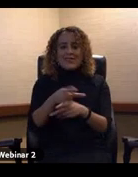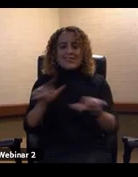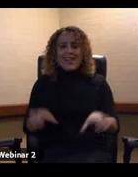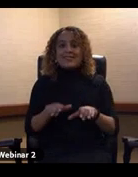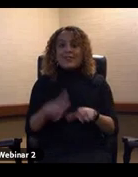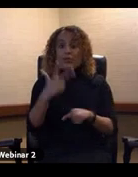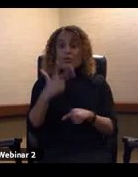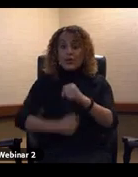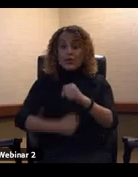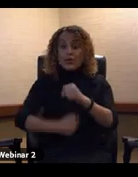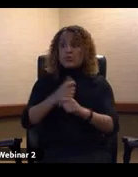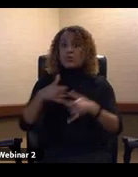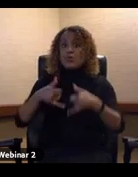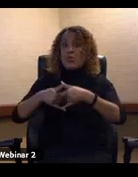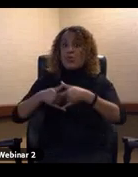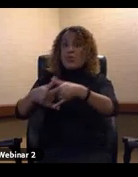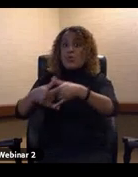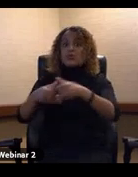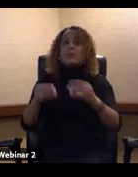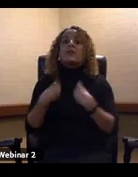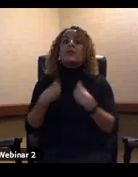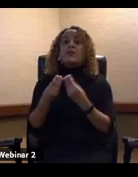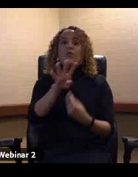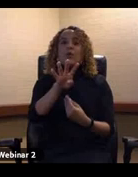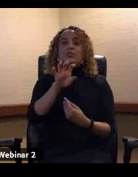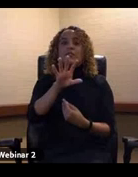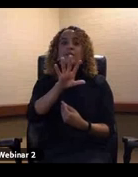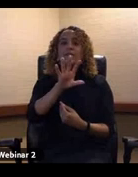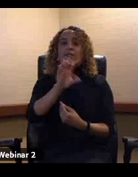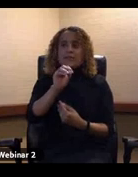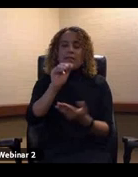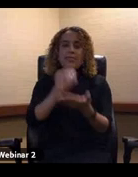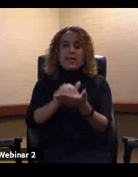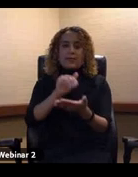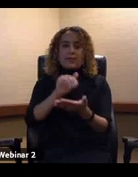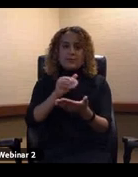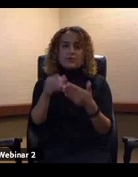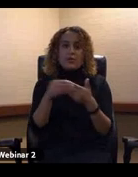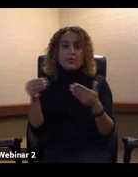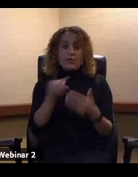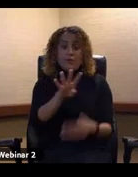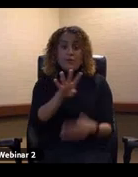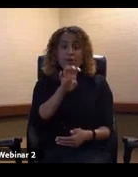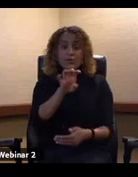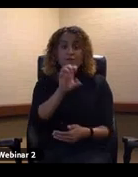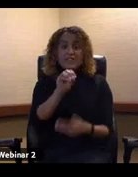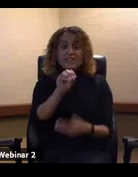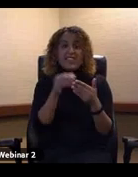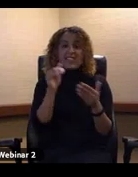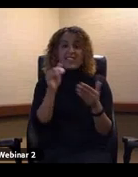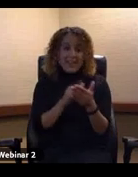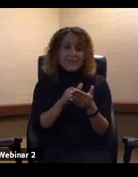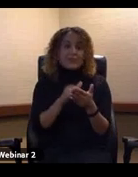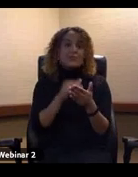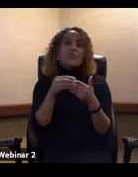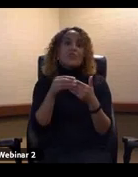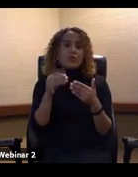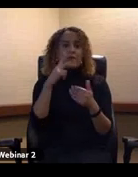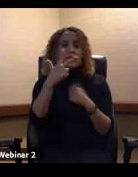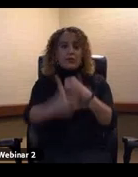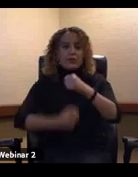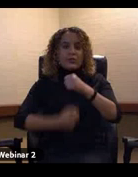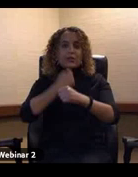These 3-year awards will be made for up to $450,000. That's $450,000 for the entire